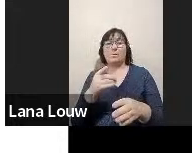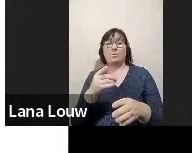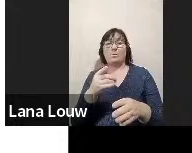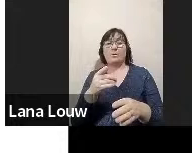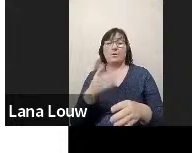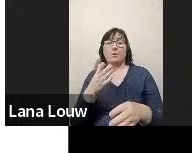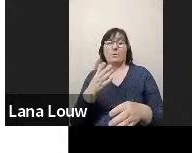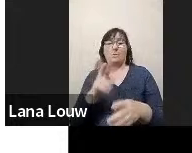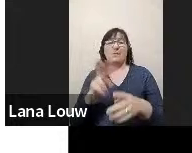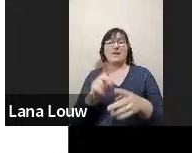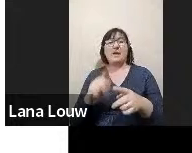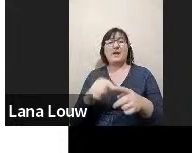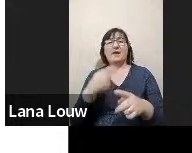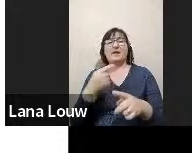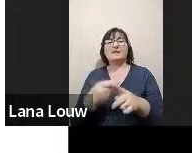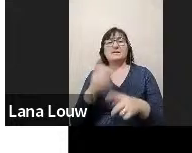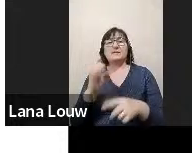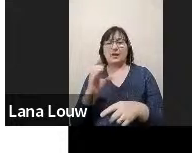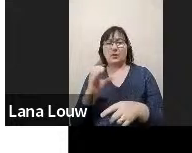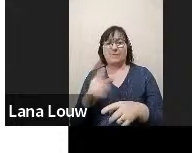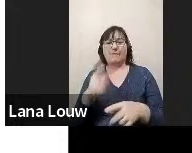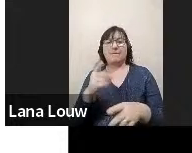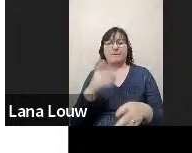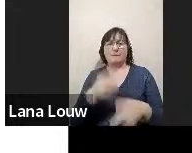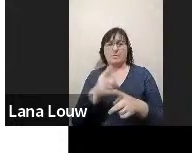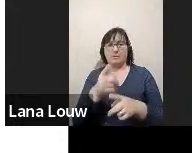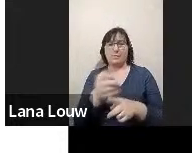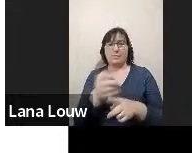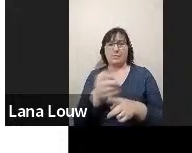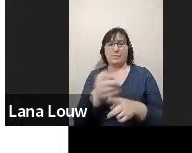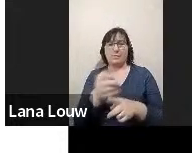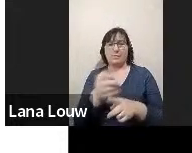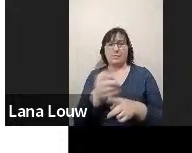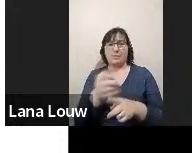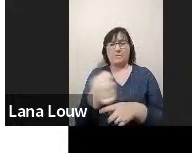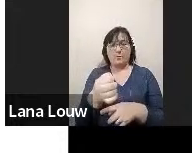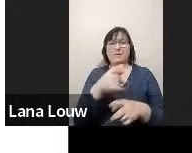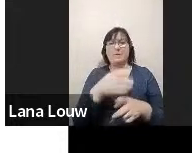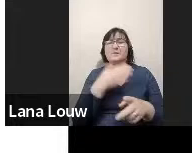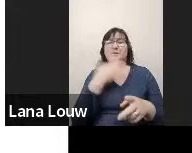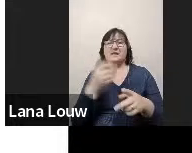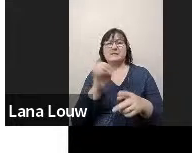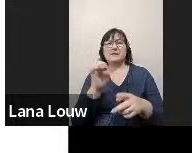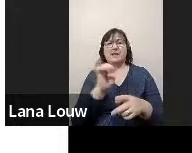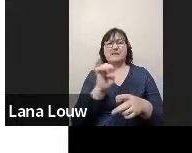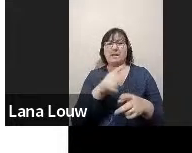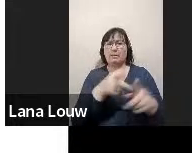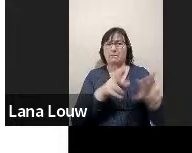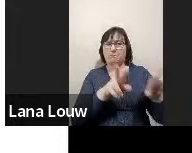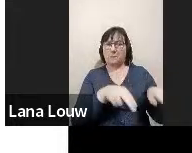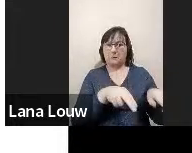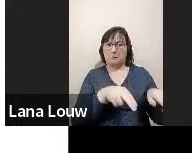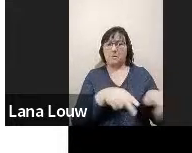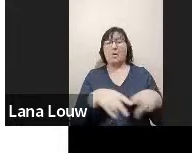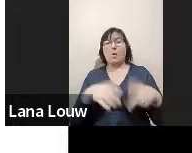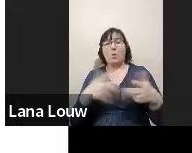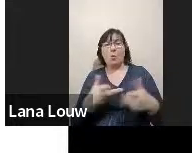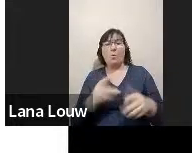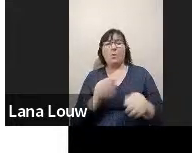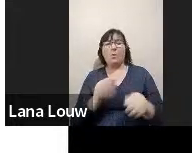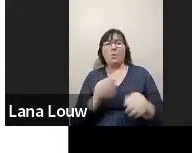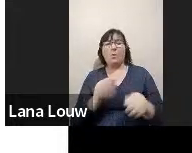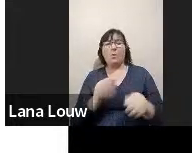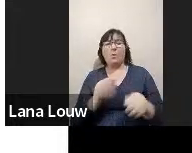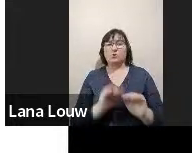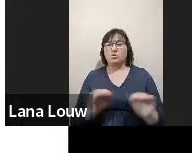you've been appointed as the executor. Okay, or if you're a parent acting on behalf of a minor, if you've been appointed as the